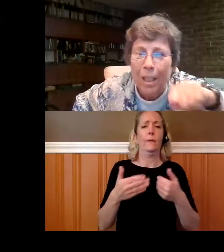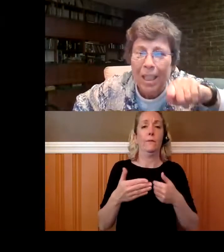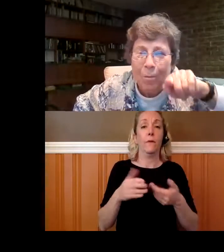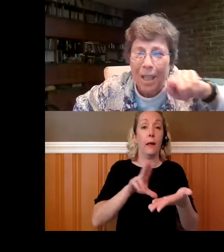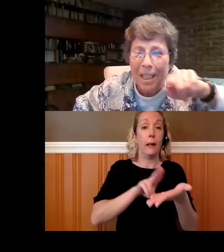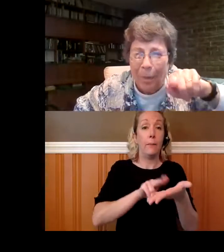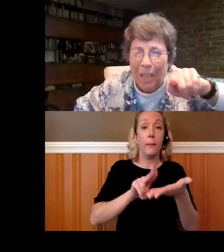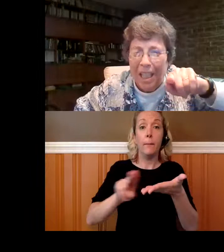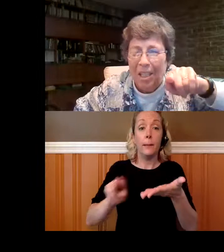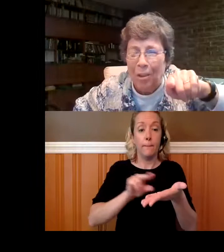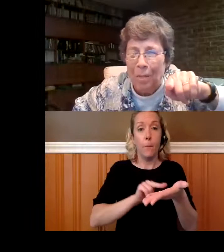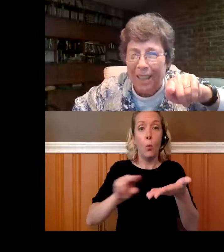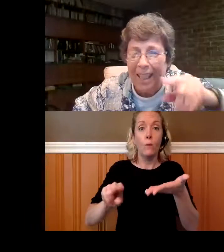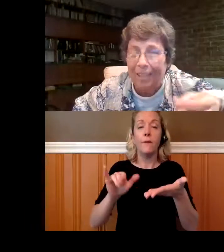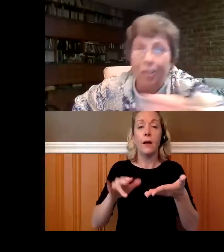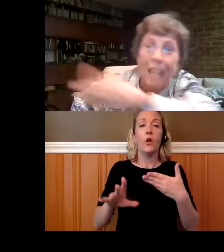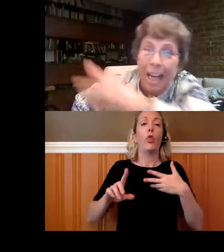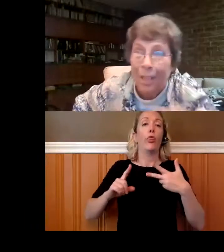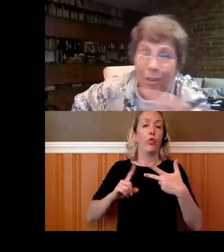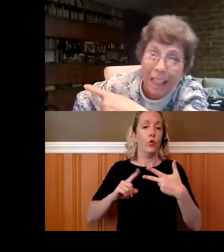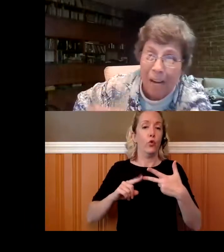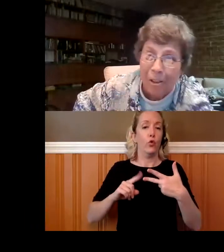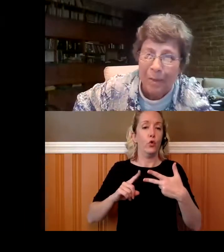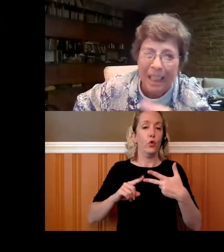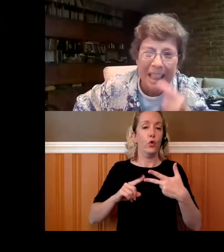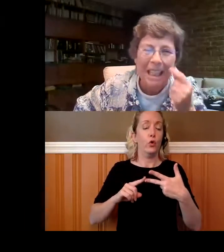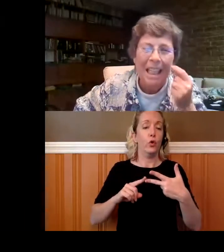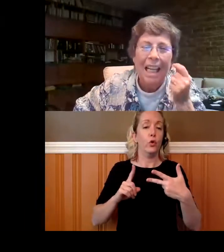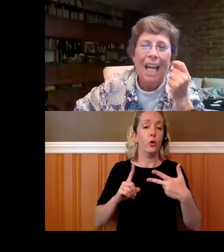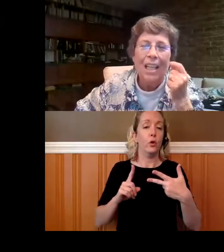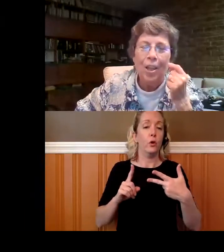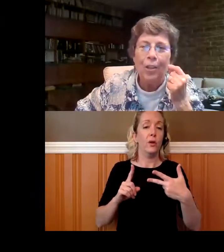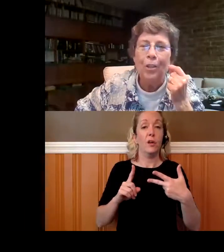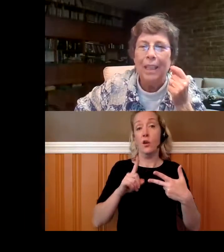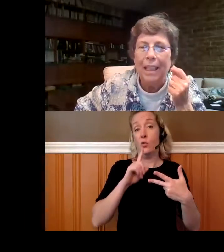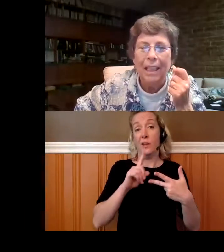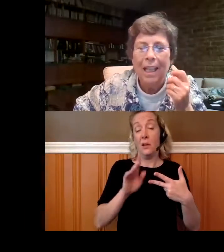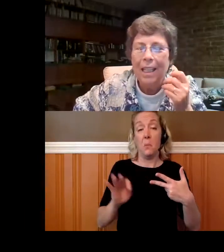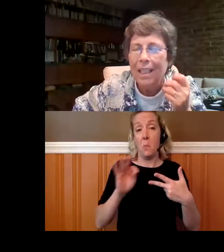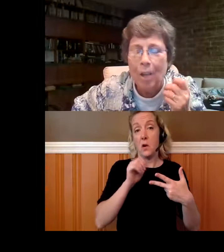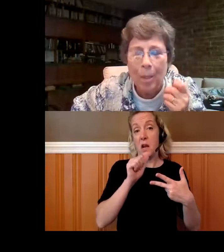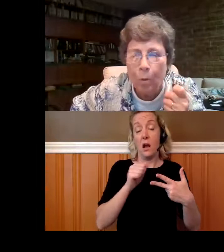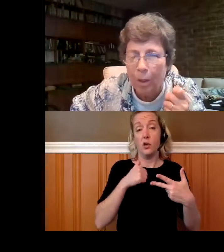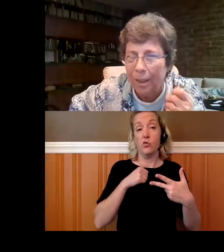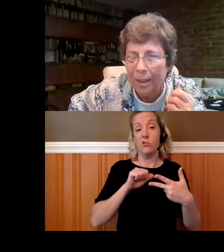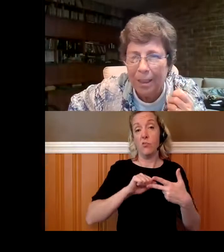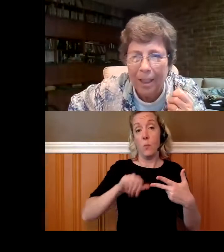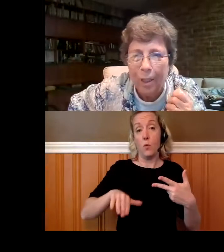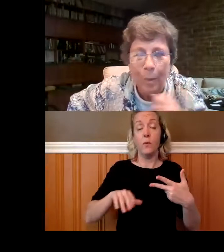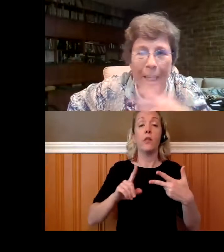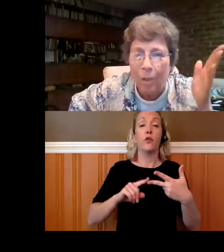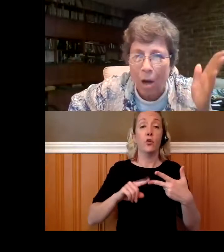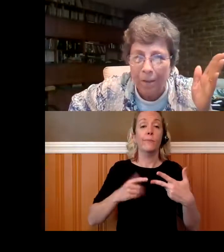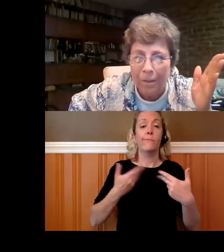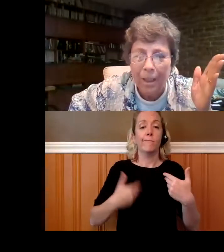counter, please? And then thirdly, and this is not important, it could be left off that you are visual